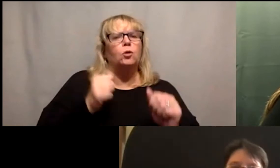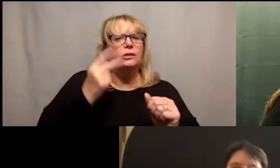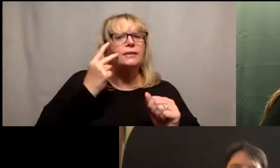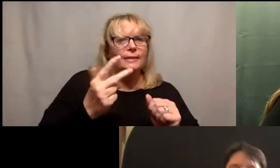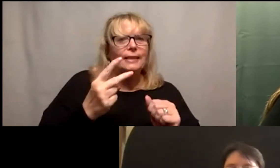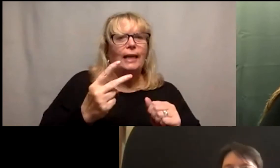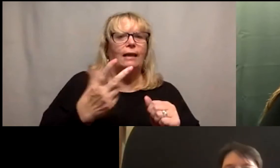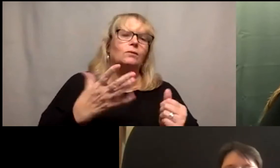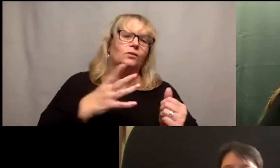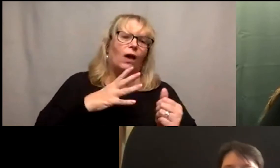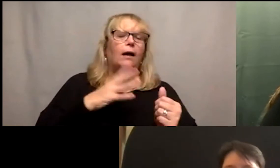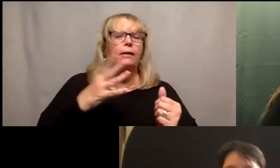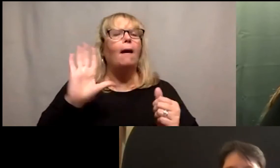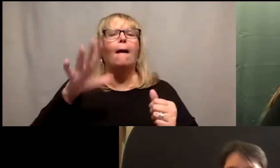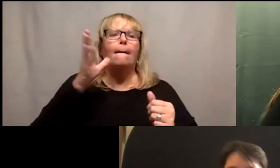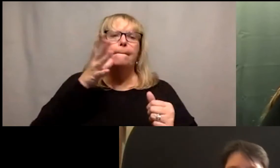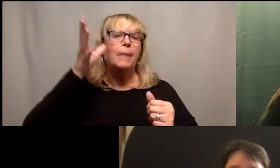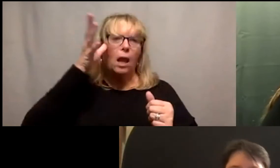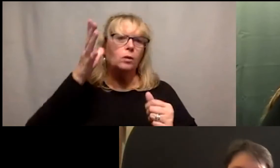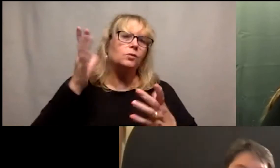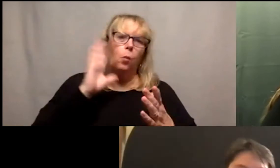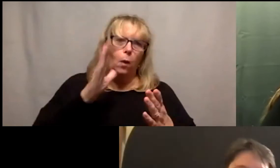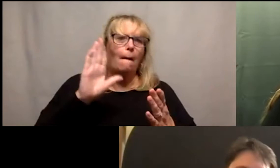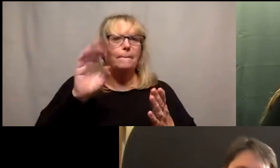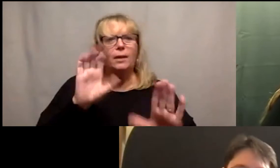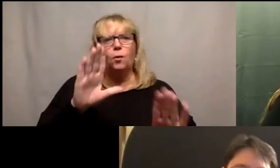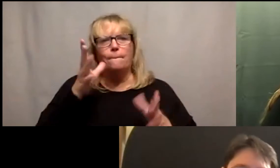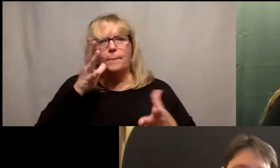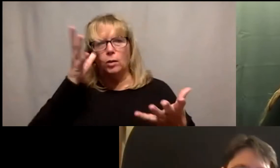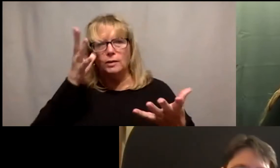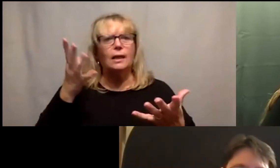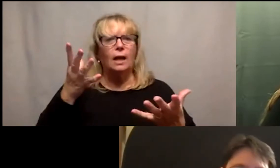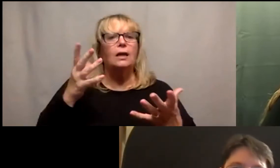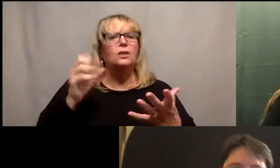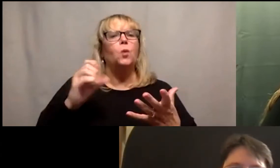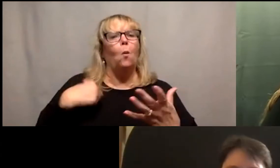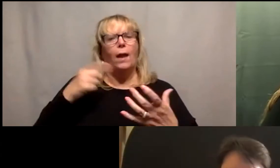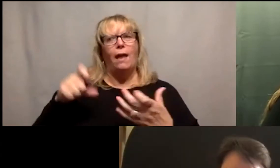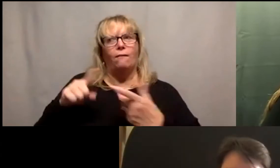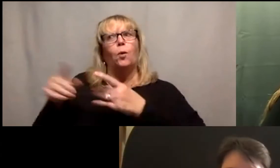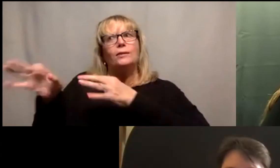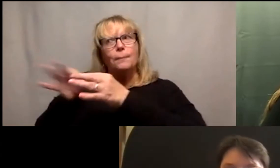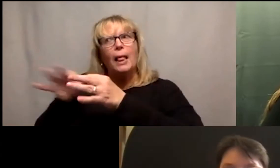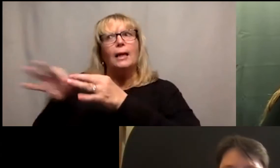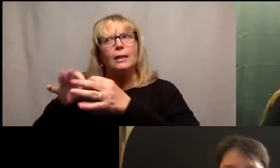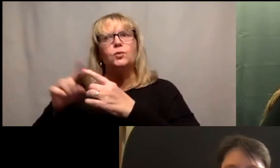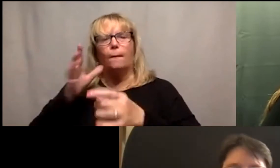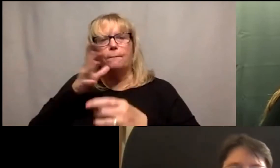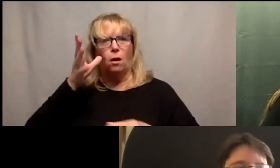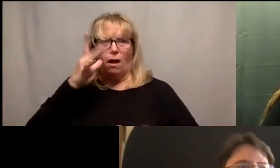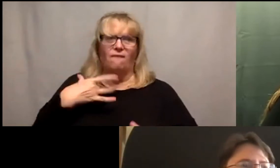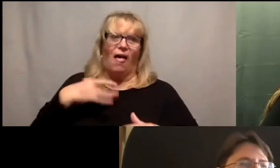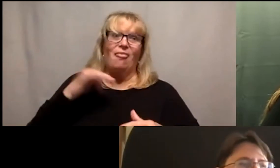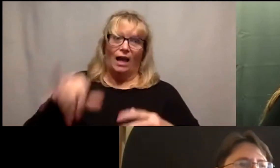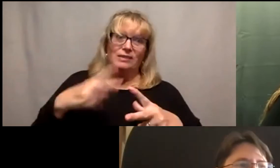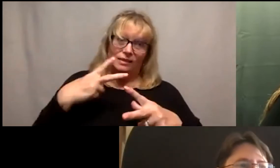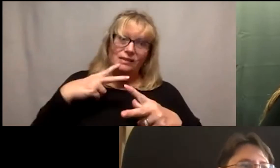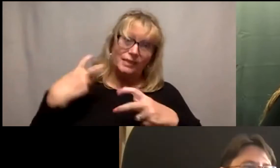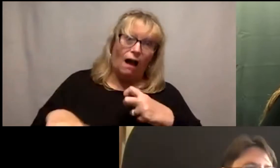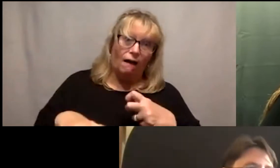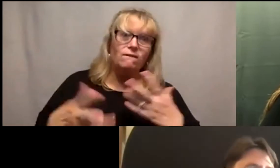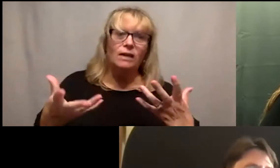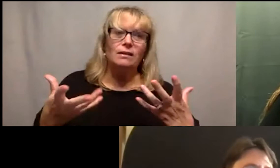Our parents are going to always be our parents. So advocating with our parents is the toughest job I feel out